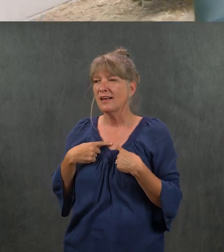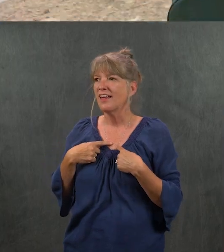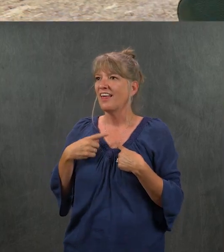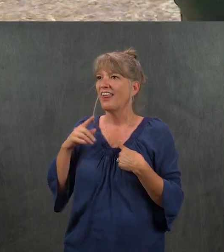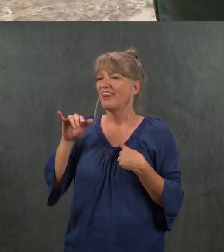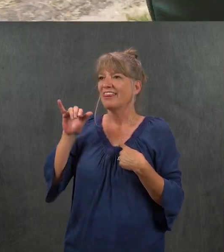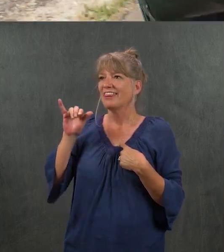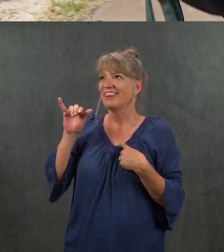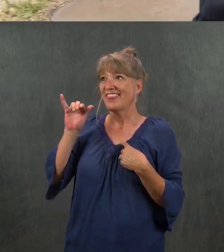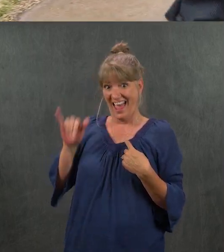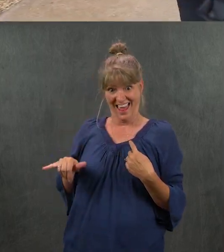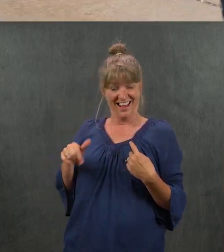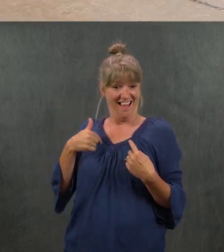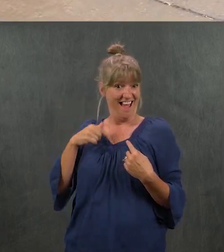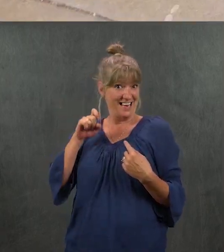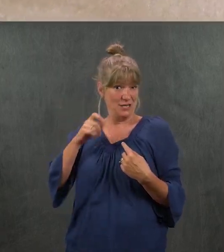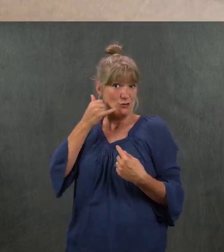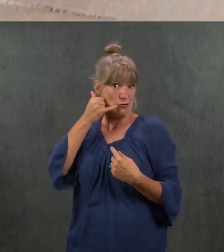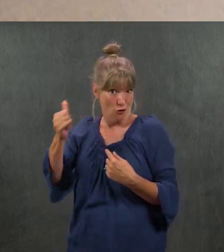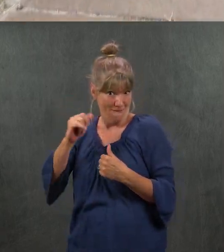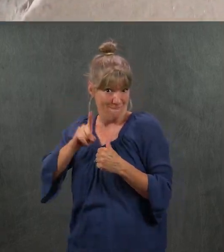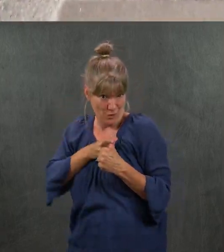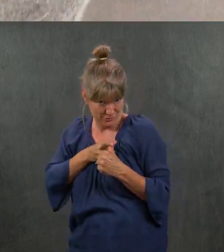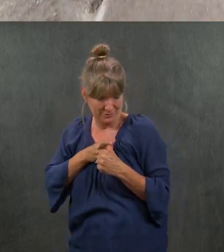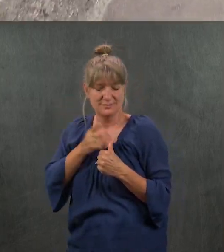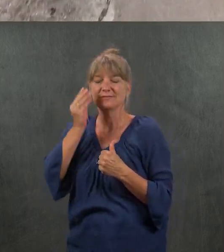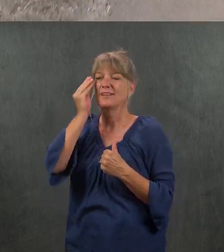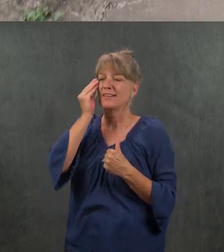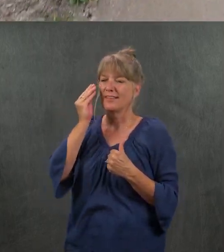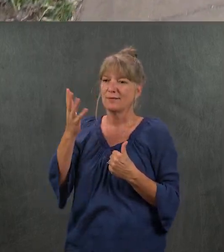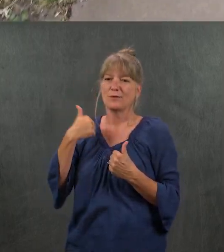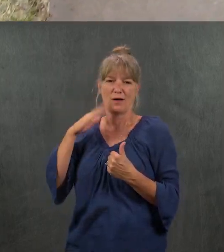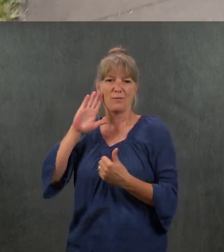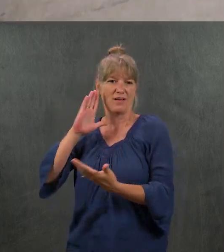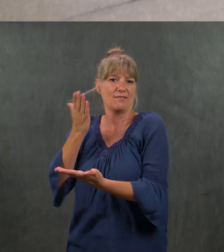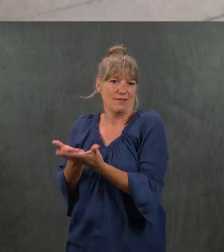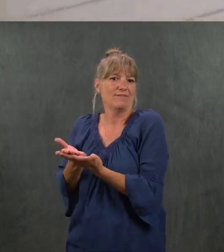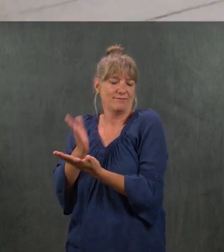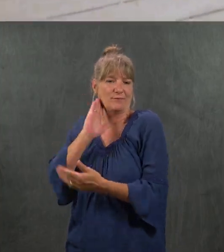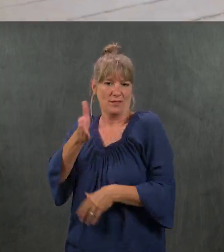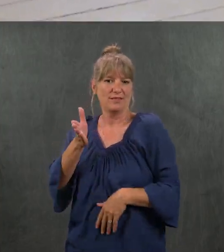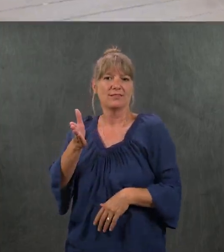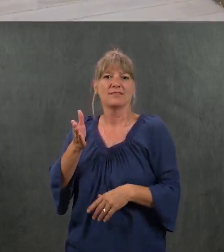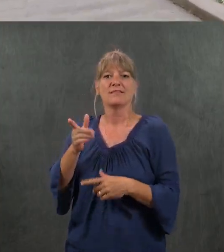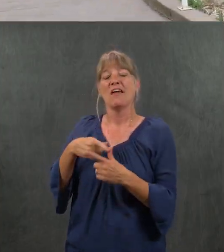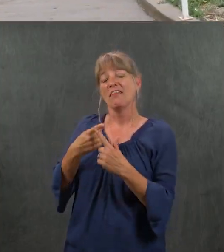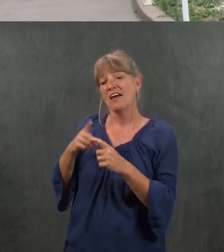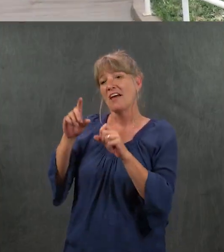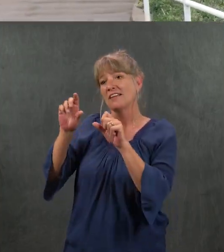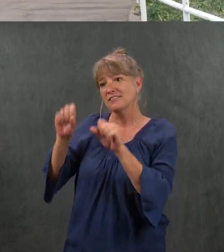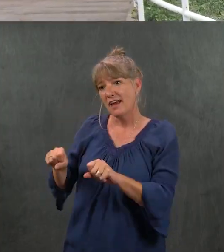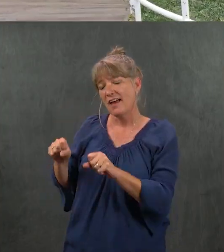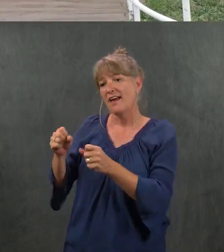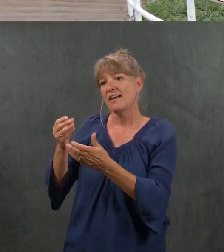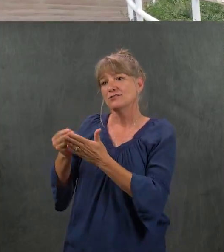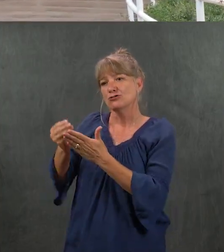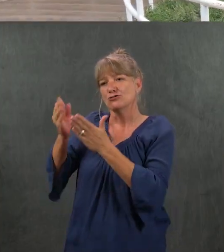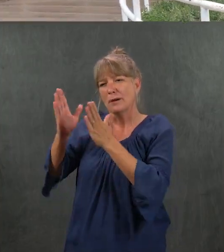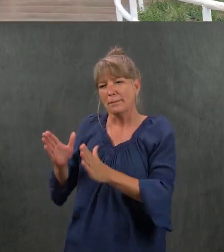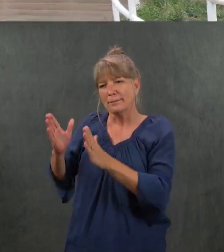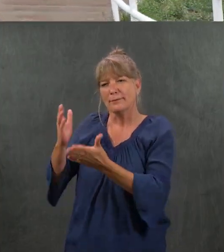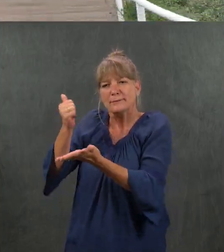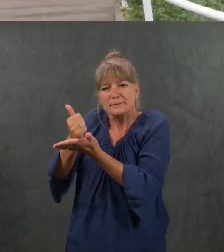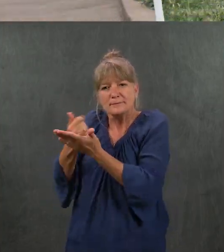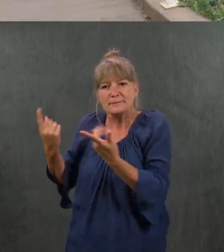say to me that not only do I have to call first and let them know I'm going to be arriving so that I can have some